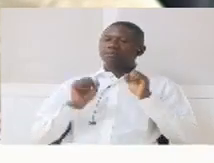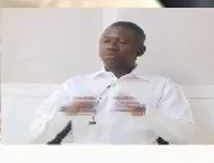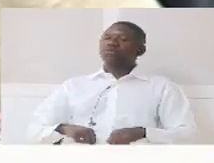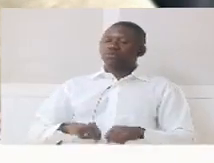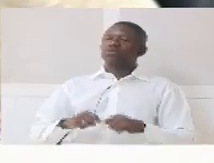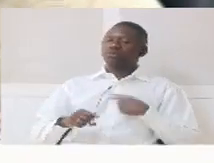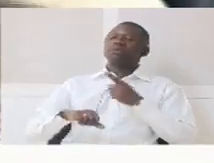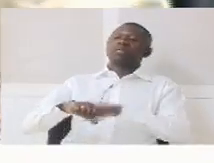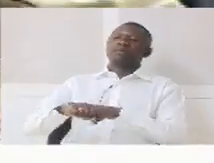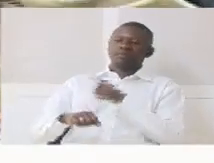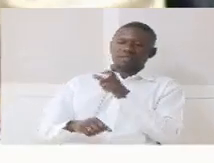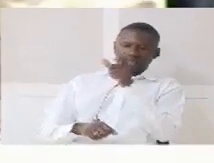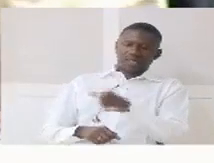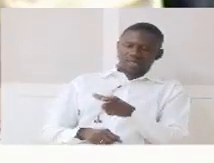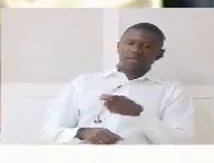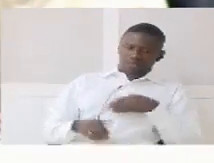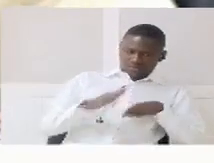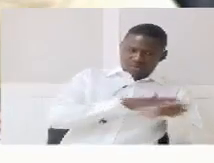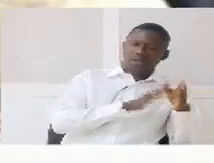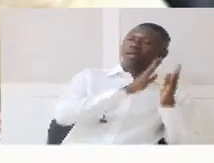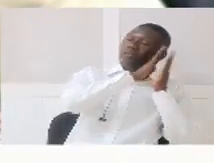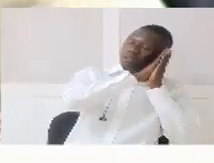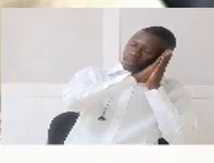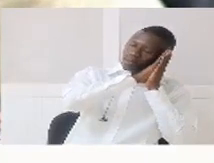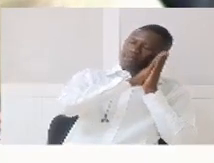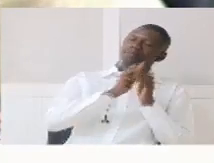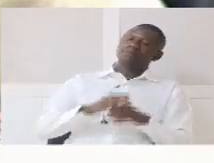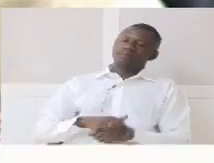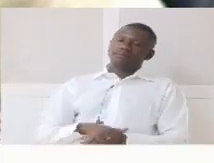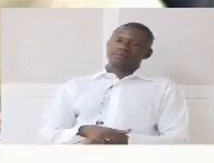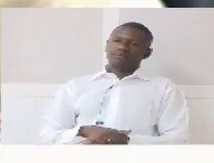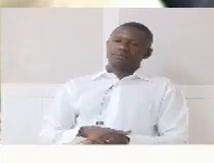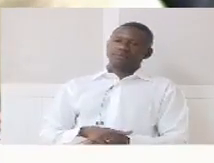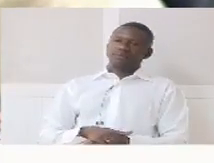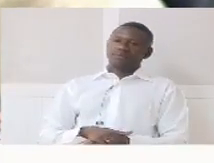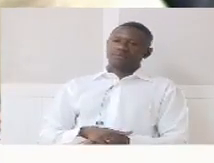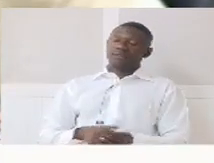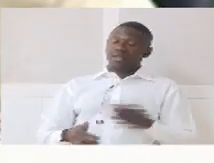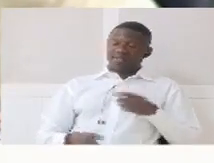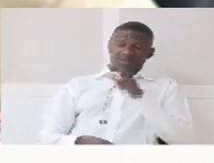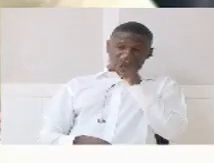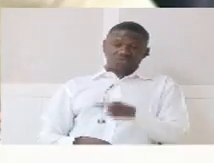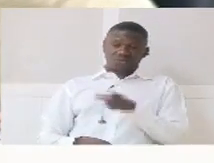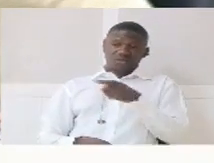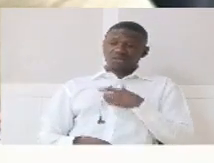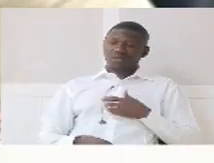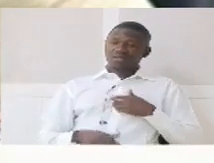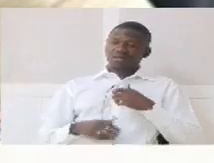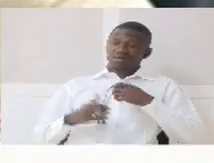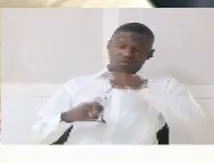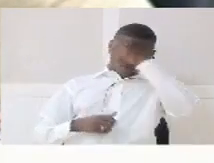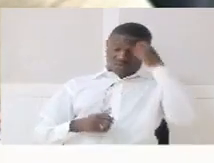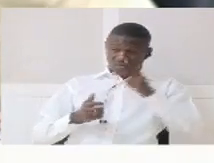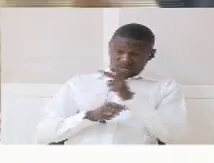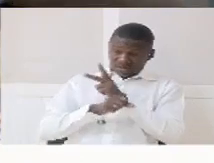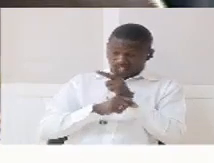sleep. Sometimes as a human being, it's from a memo officer. Even you as an officer, being a human being. Night duty. If you are